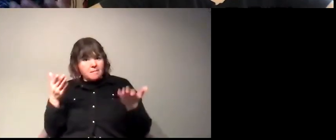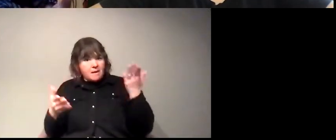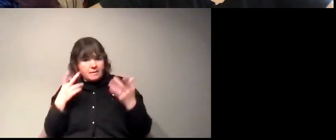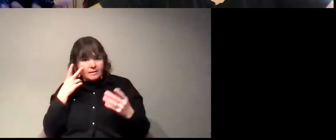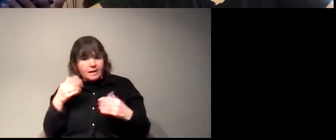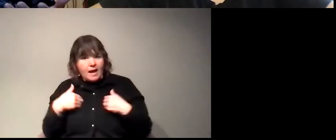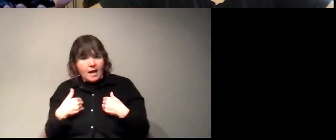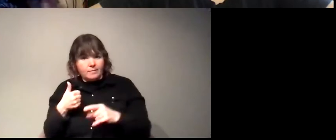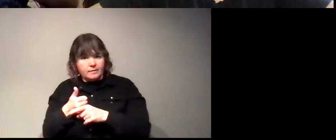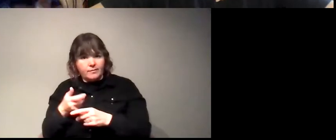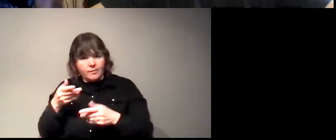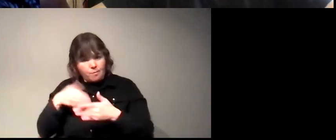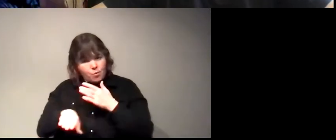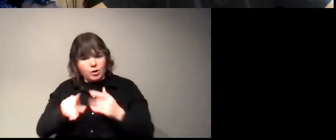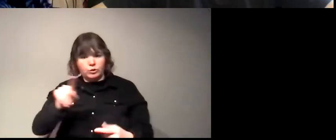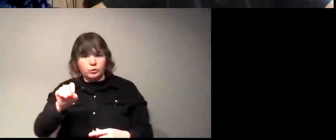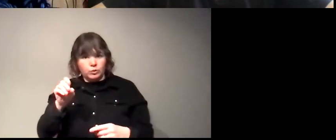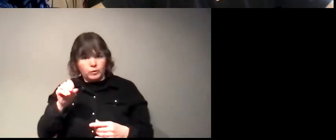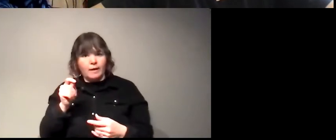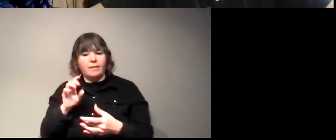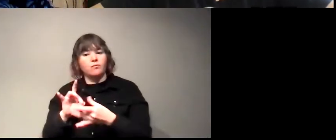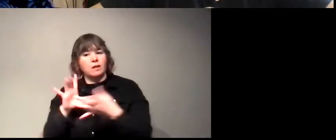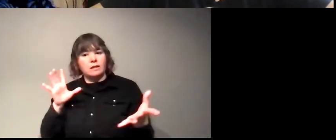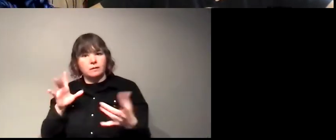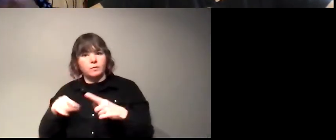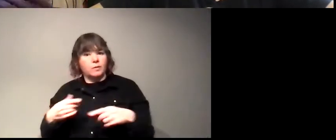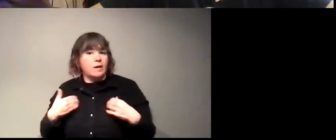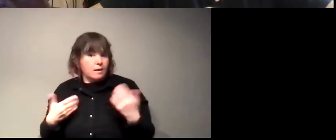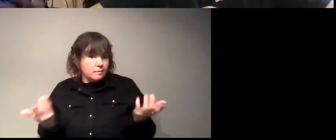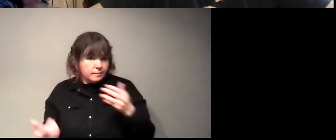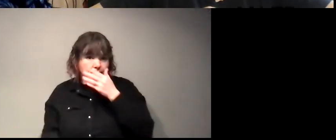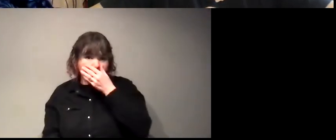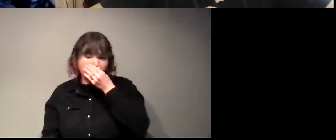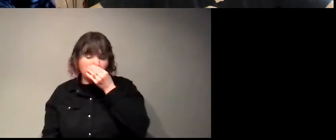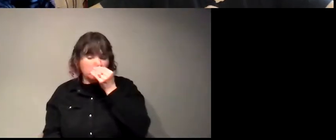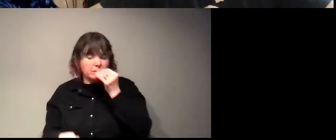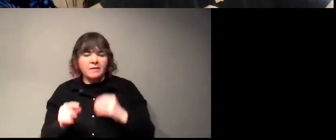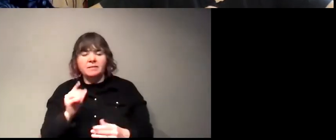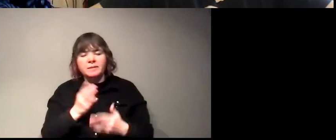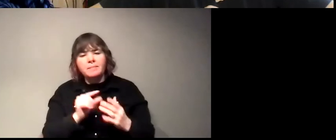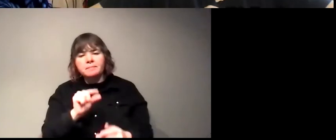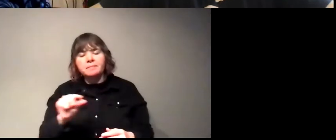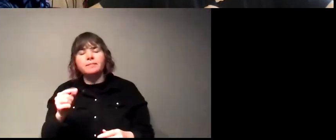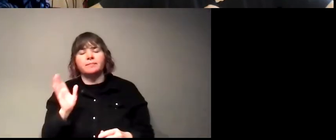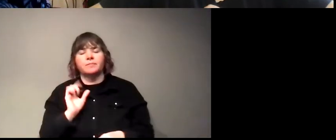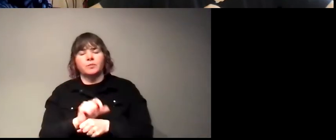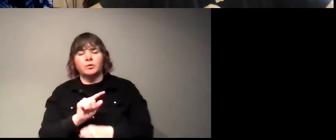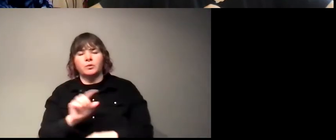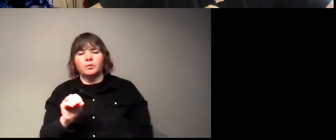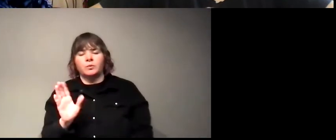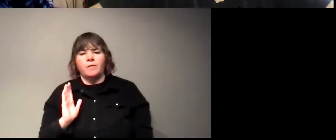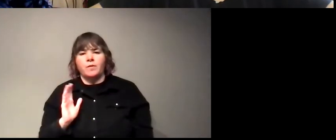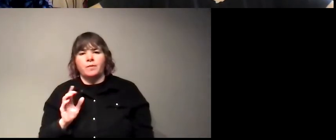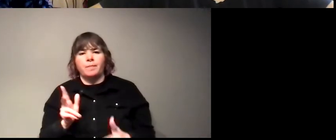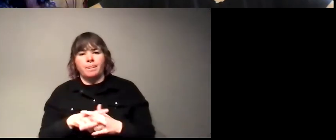an animal that was bred at a zoo and then released when it was young. So there are a lot of little small ones. I worked at a zoo in the past that was